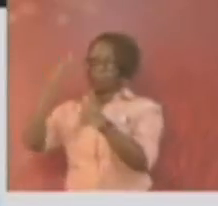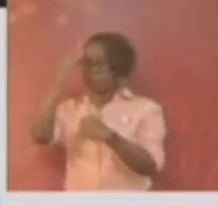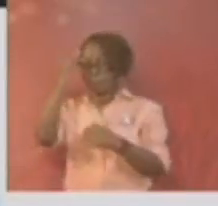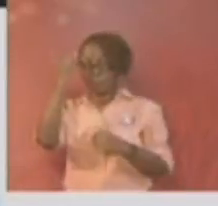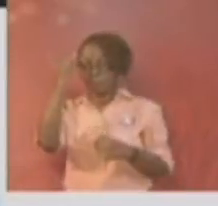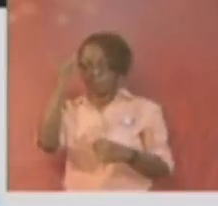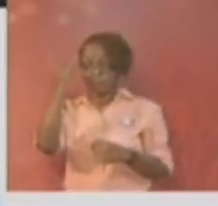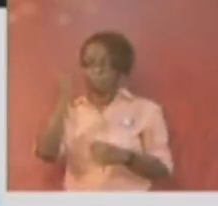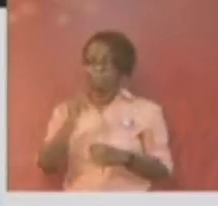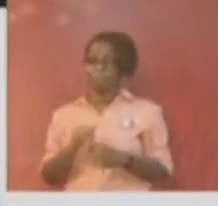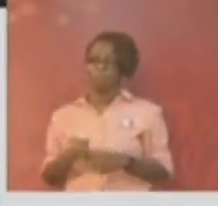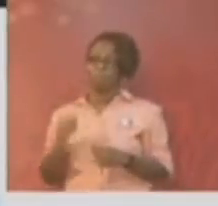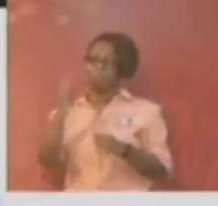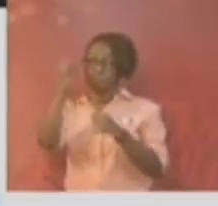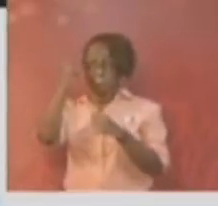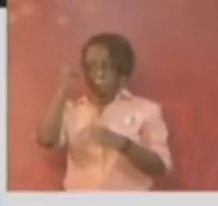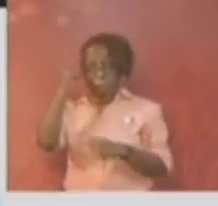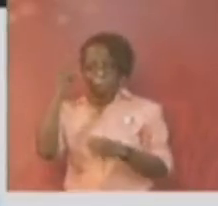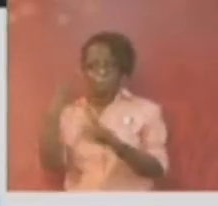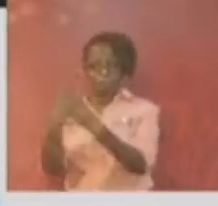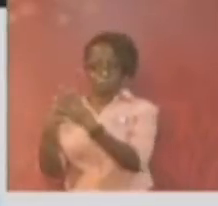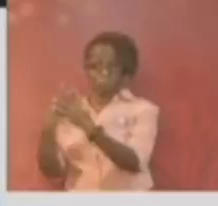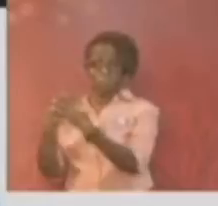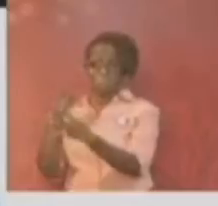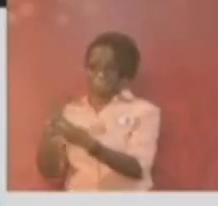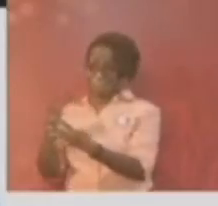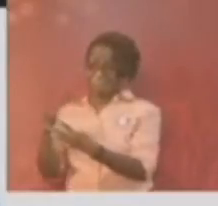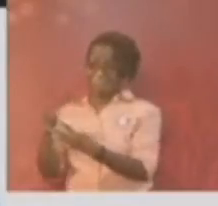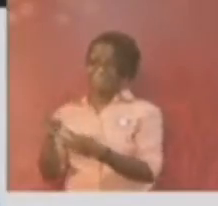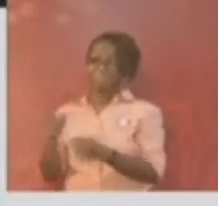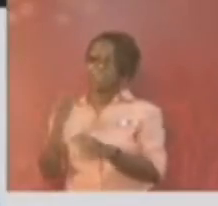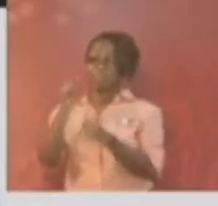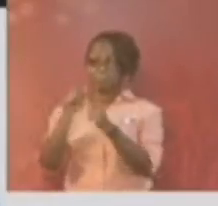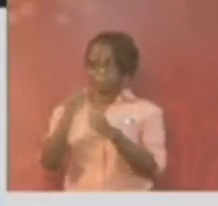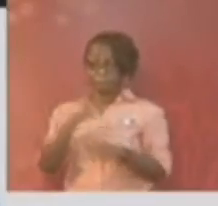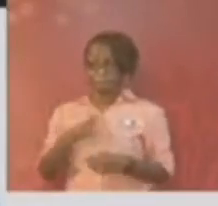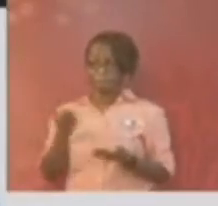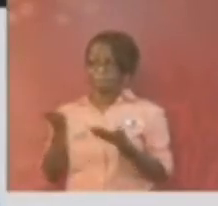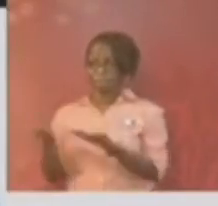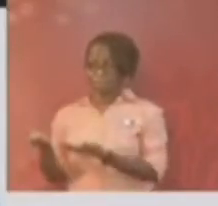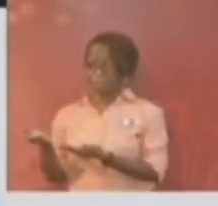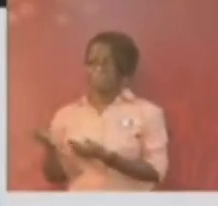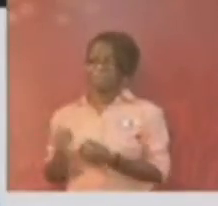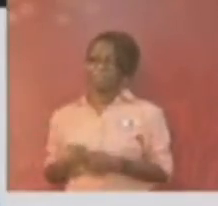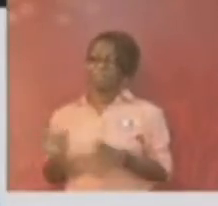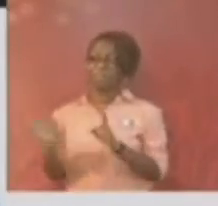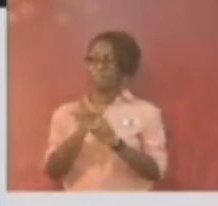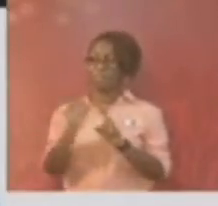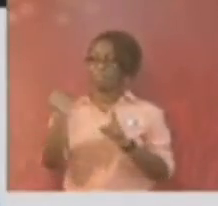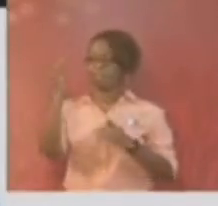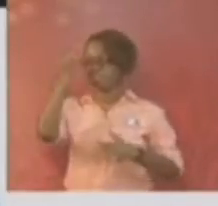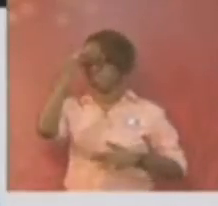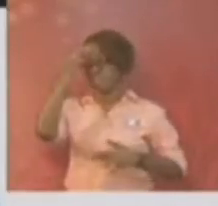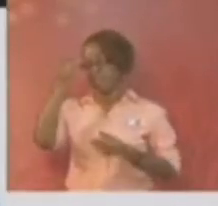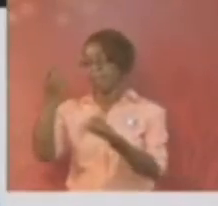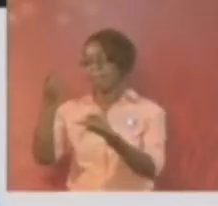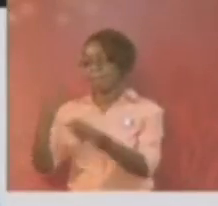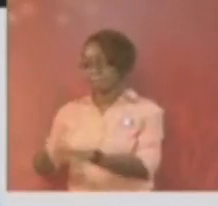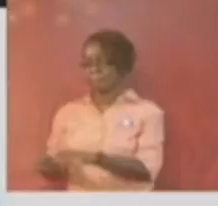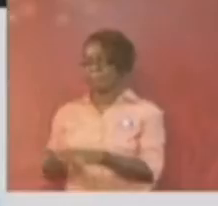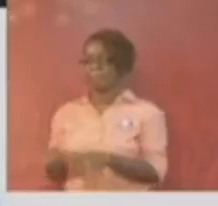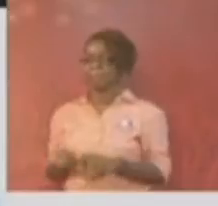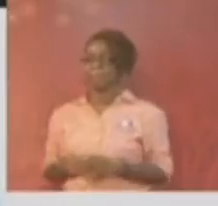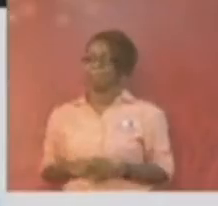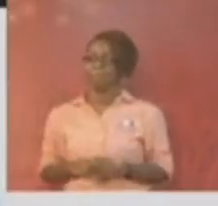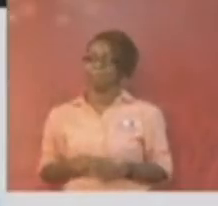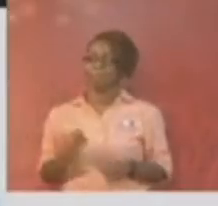been tested positive within the prison system. So whereas we were seeing 52 to 48, that sort of ratio, now we're seeing